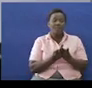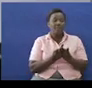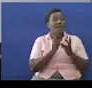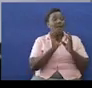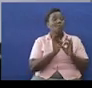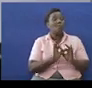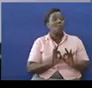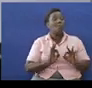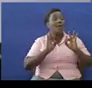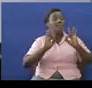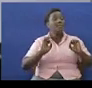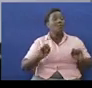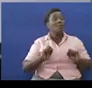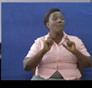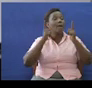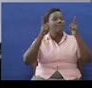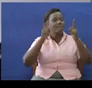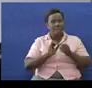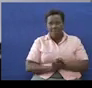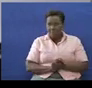I write it. One,